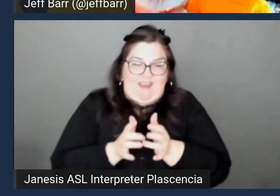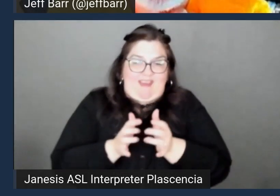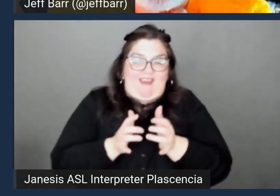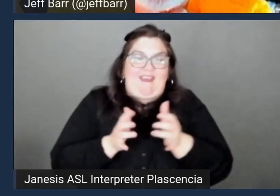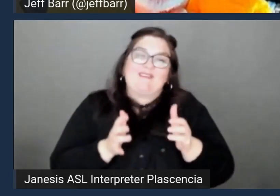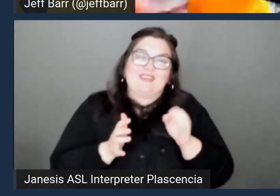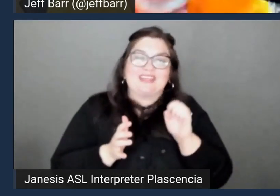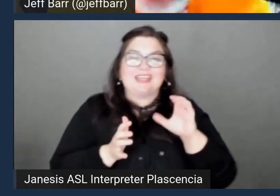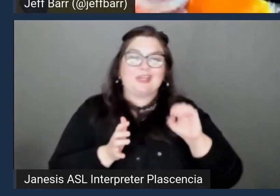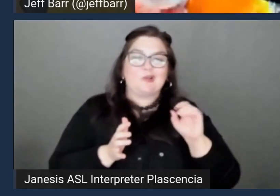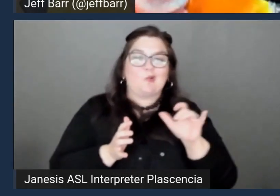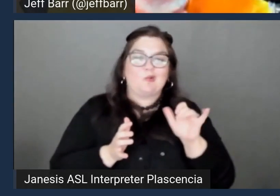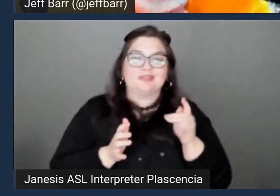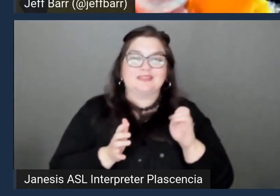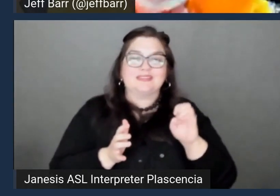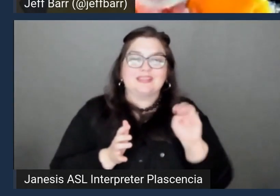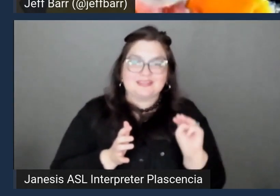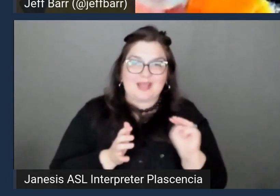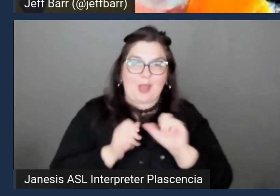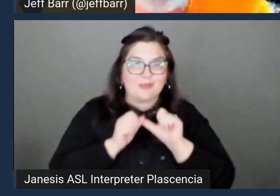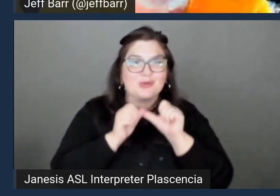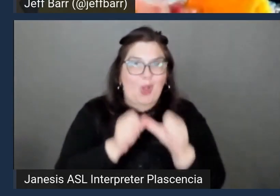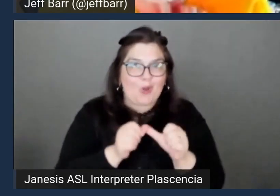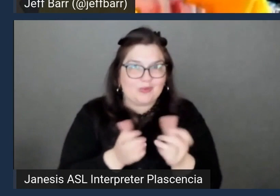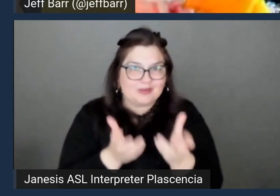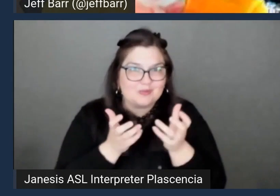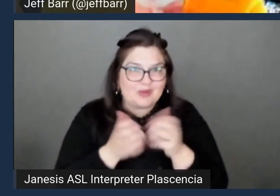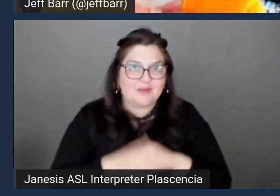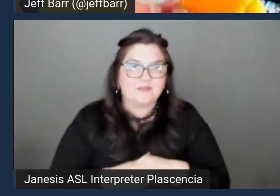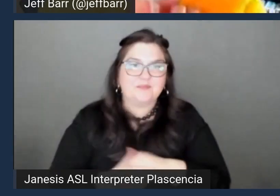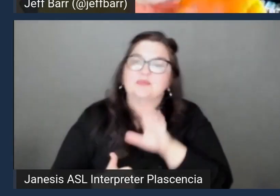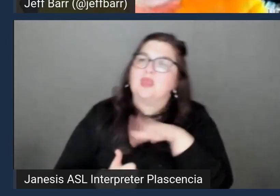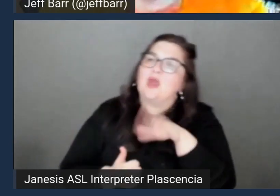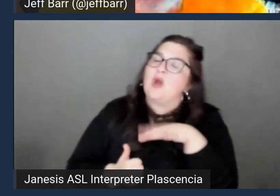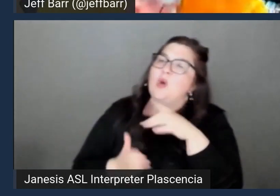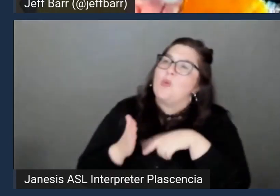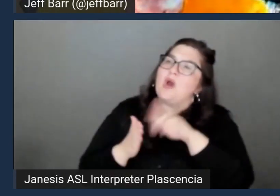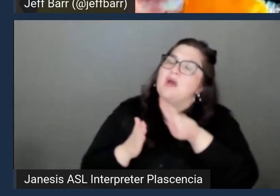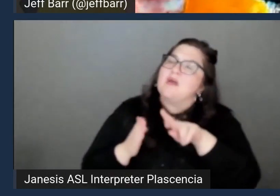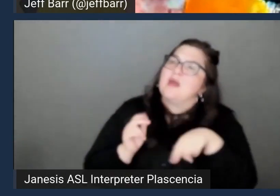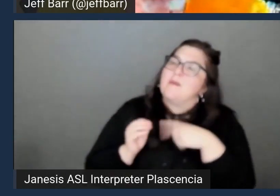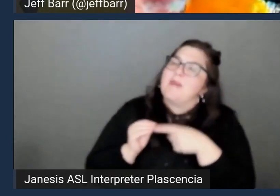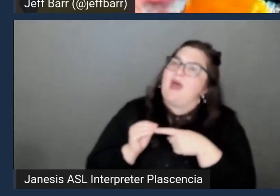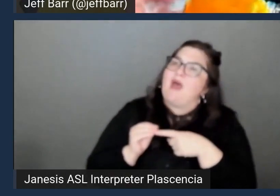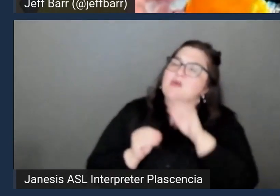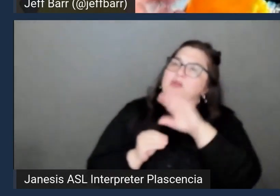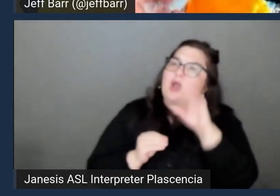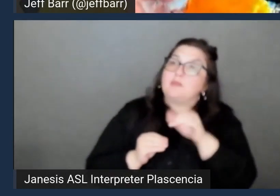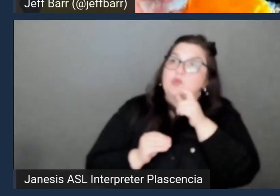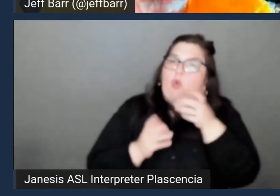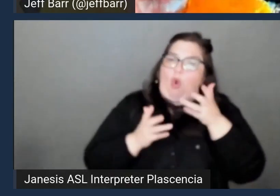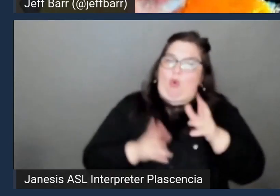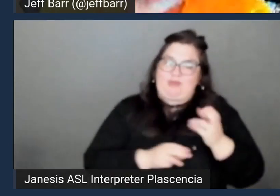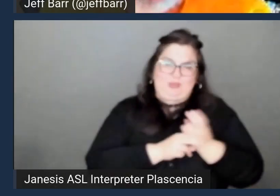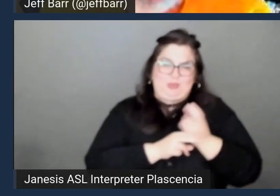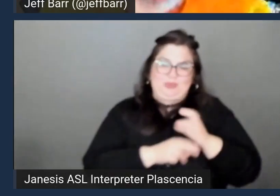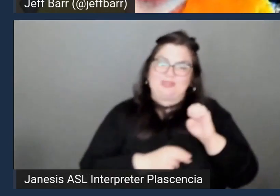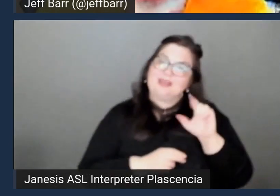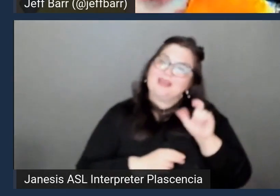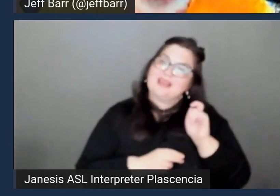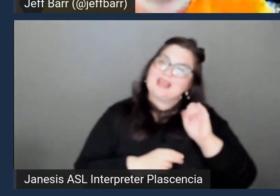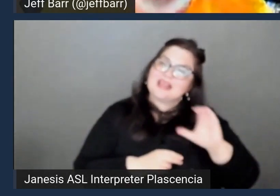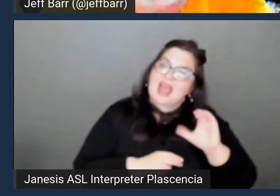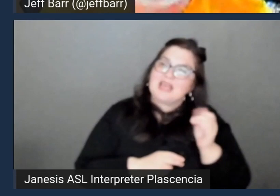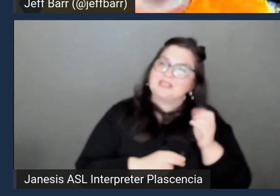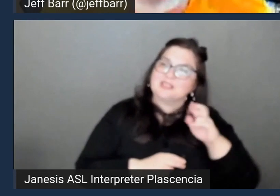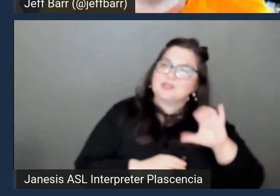Okay. And you can have a lot of feedback. If one of our customers is already using Elasticsearch, what is their migration path